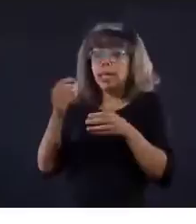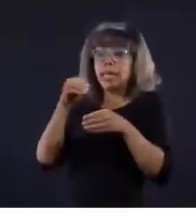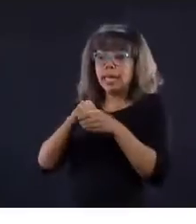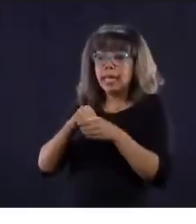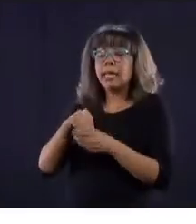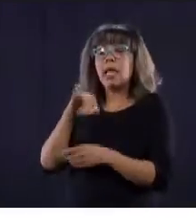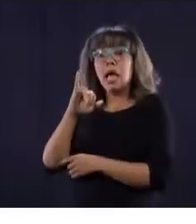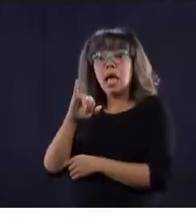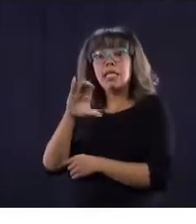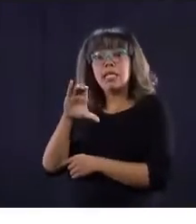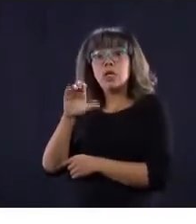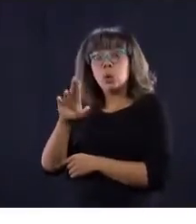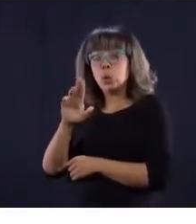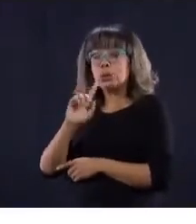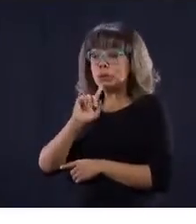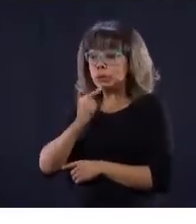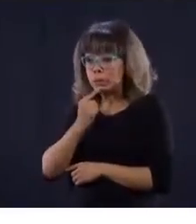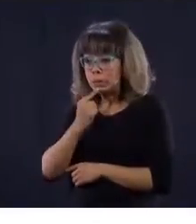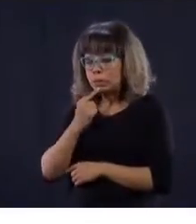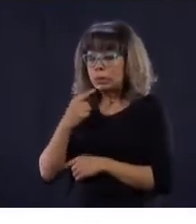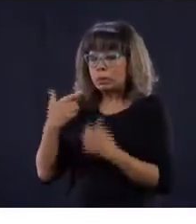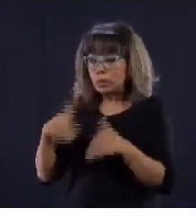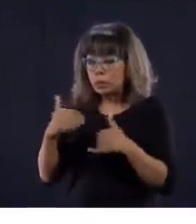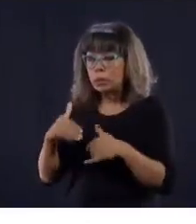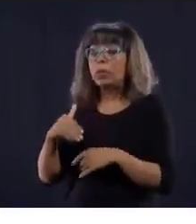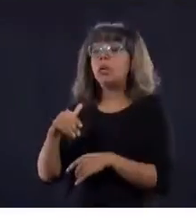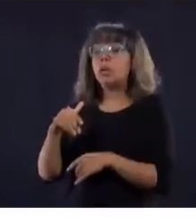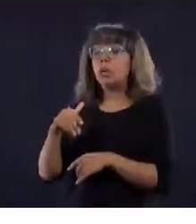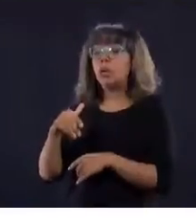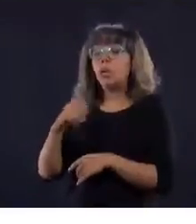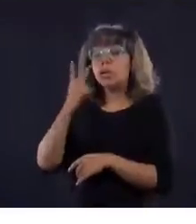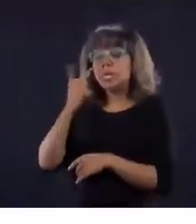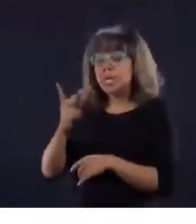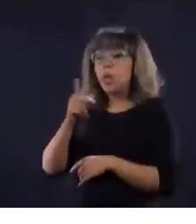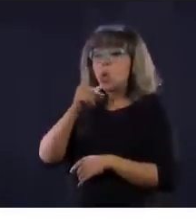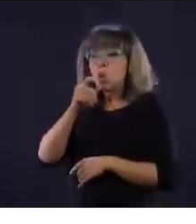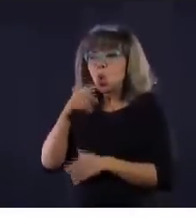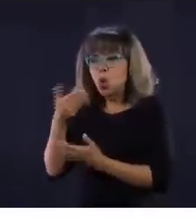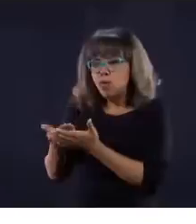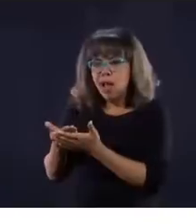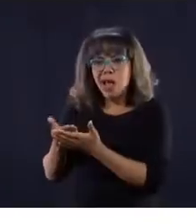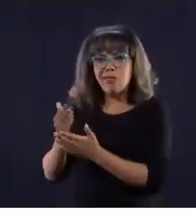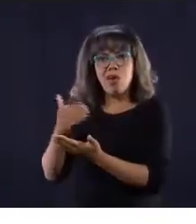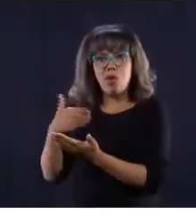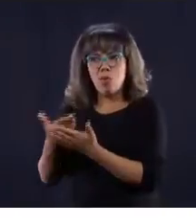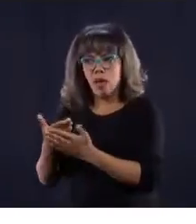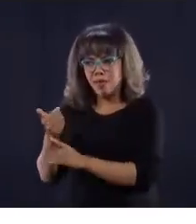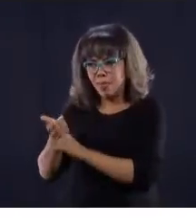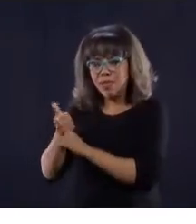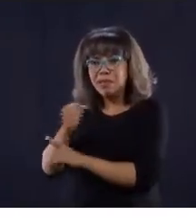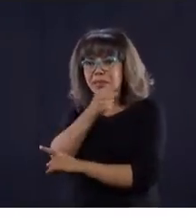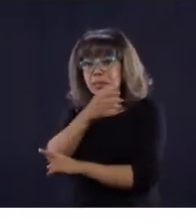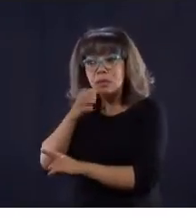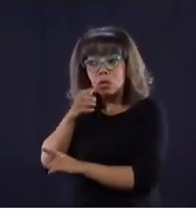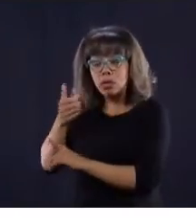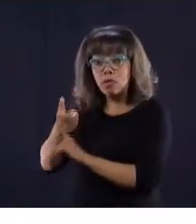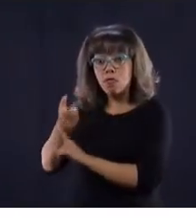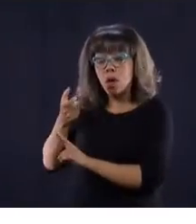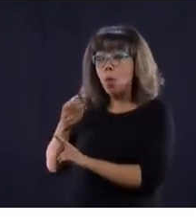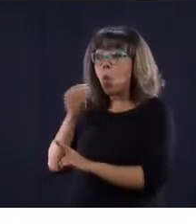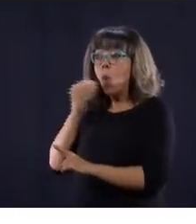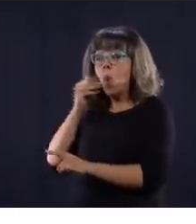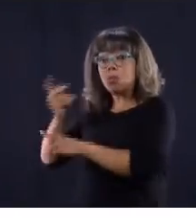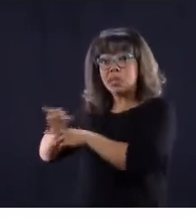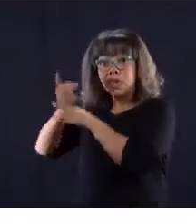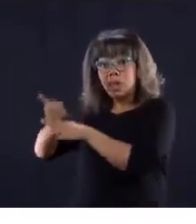testing being done this week. And we will look at what is happening. Because